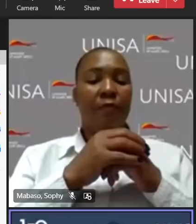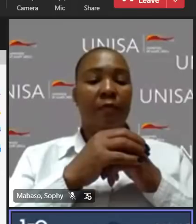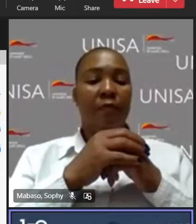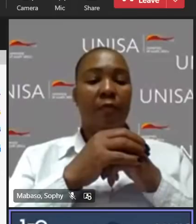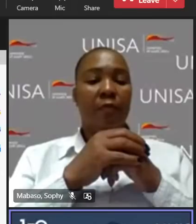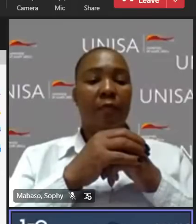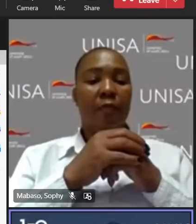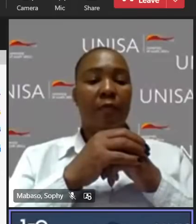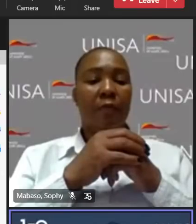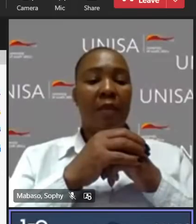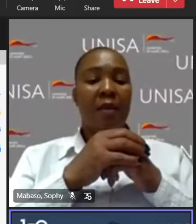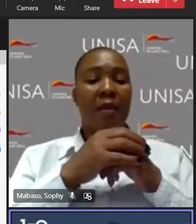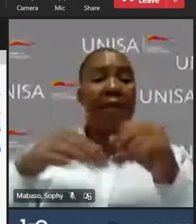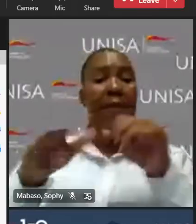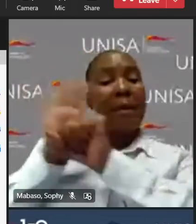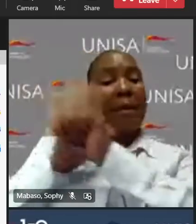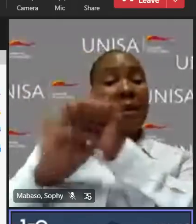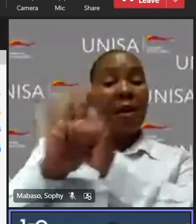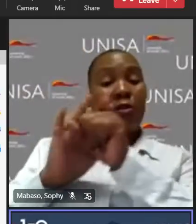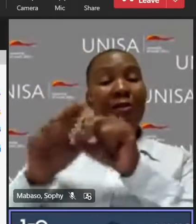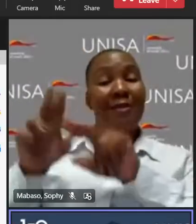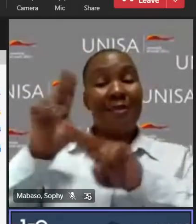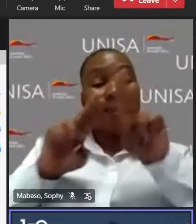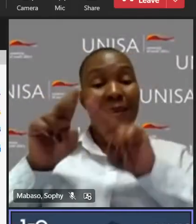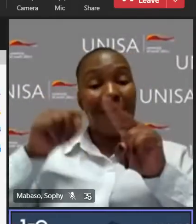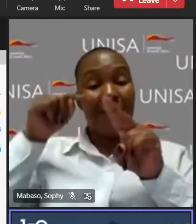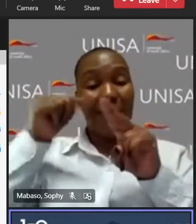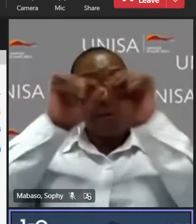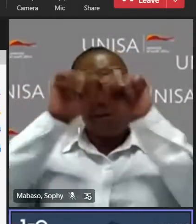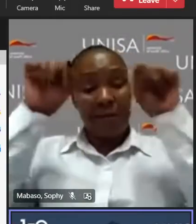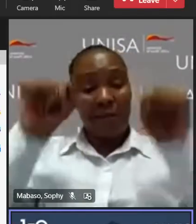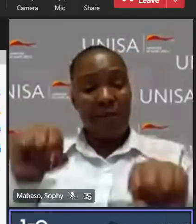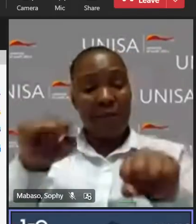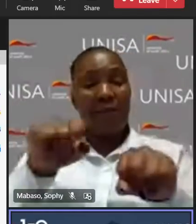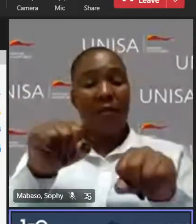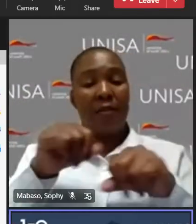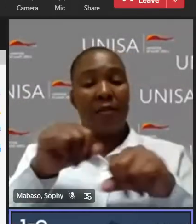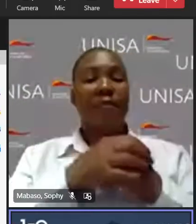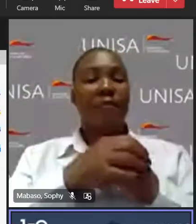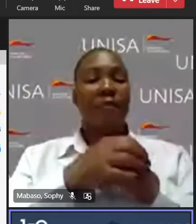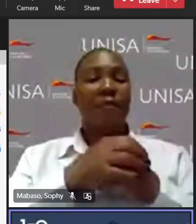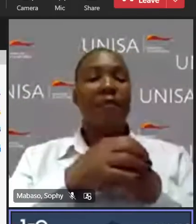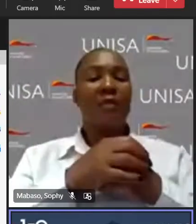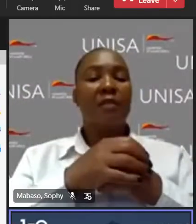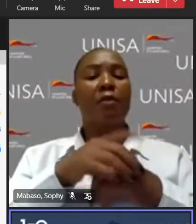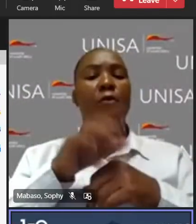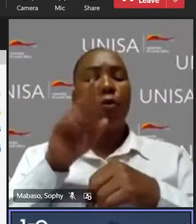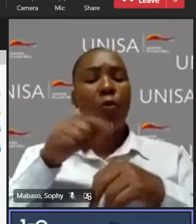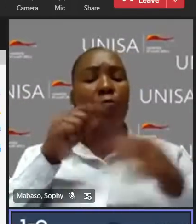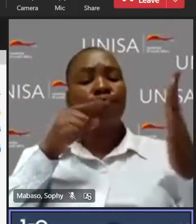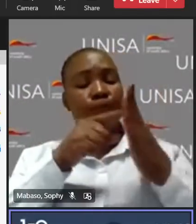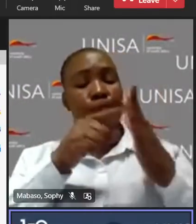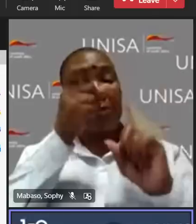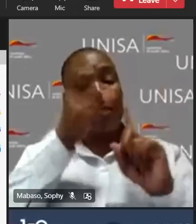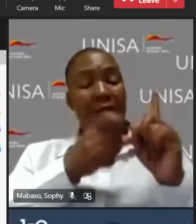In the background, it's checking that she is actually writing exams in February,